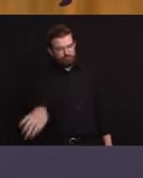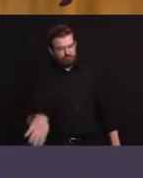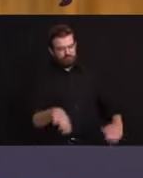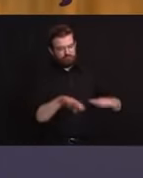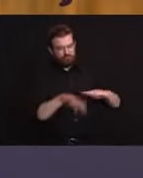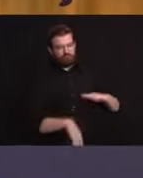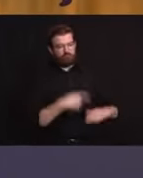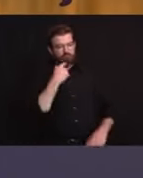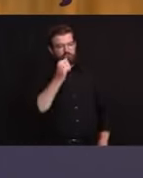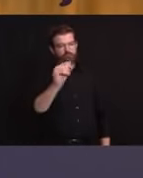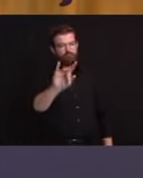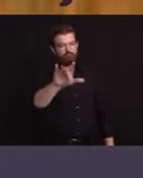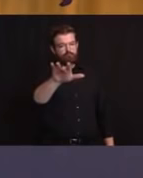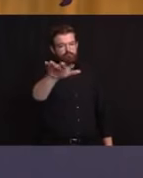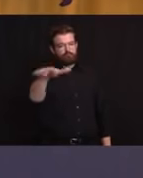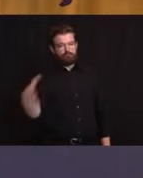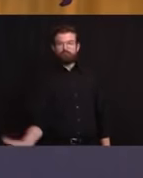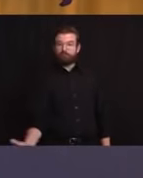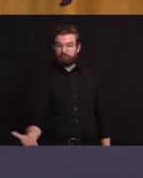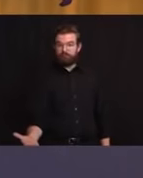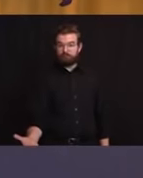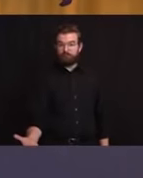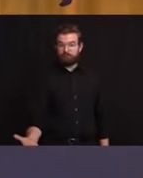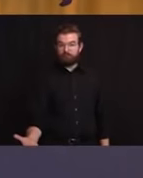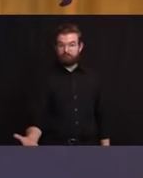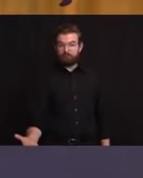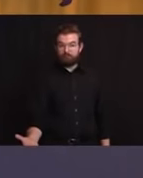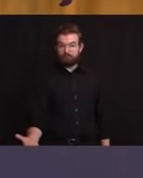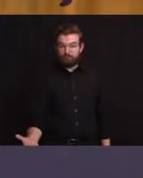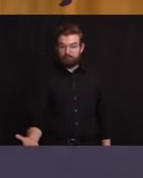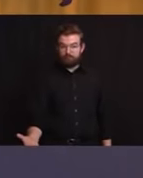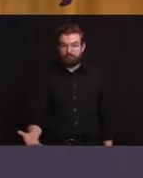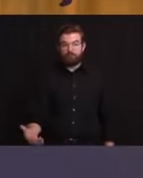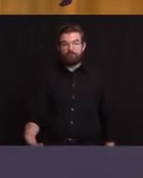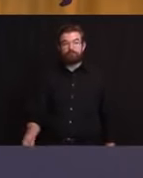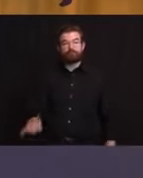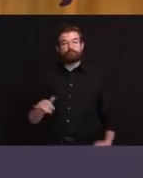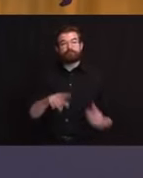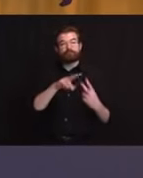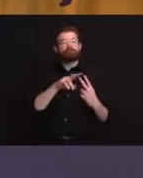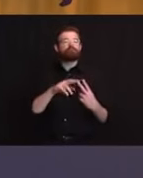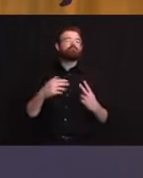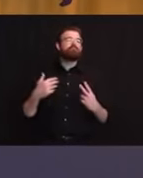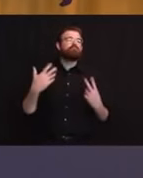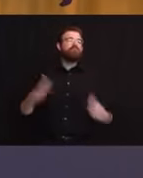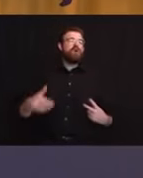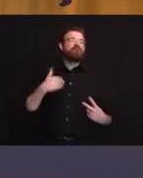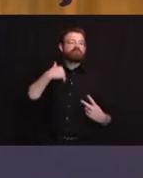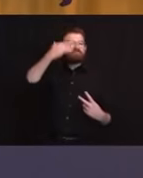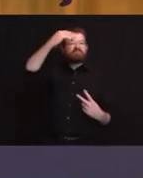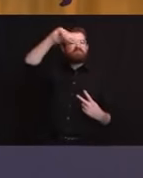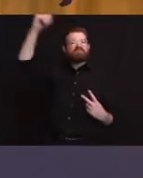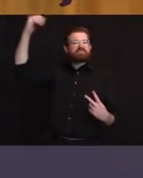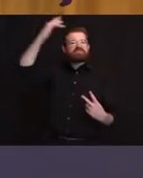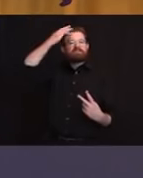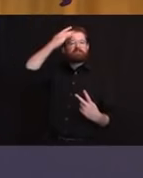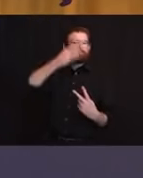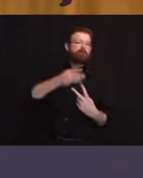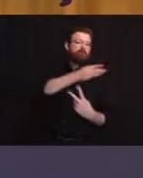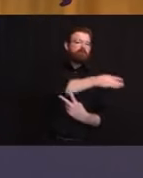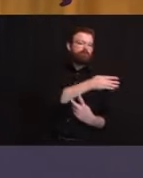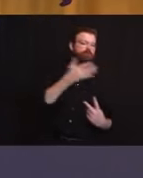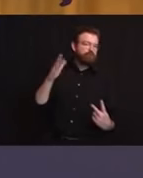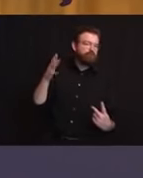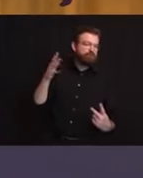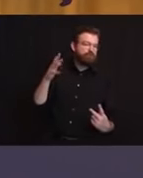of those blessed cases included significant comorbidities for those kids. And, you know, again, any loss